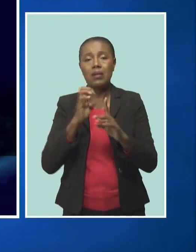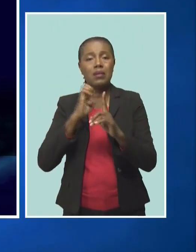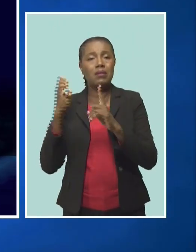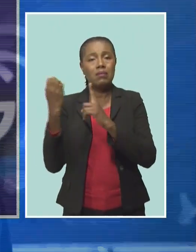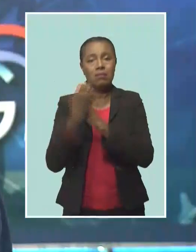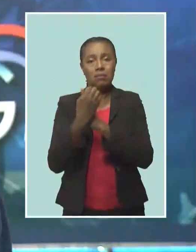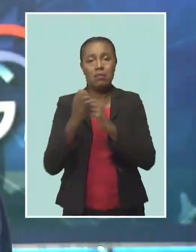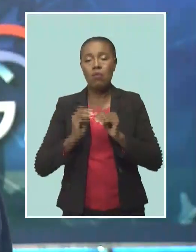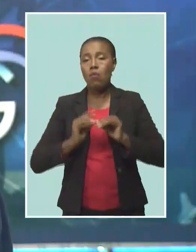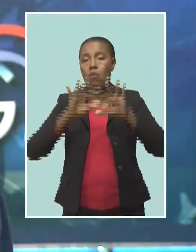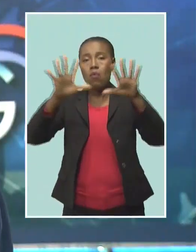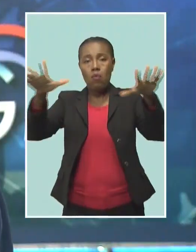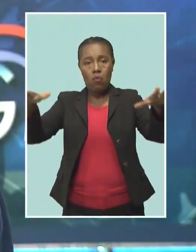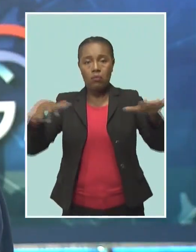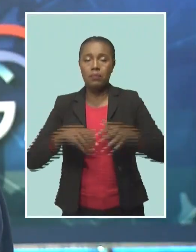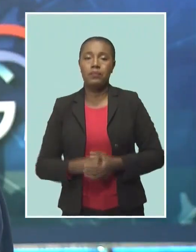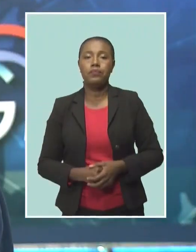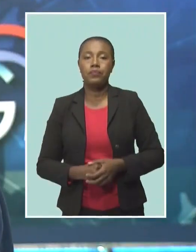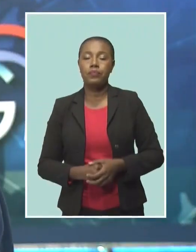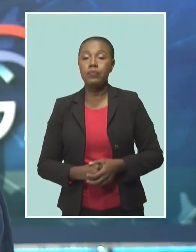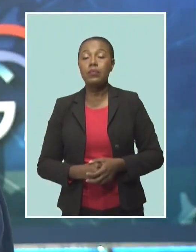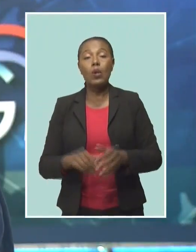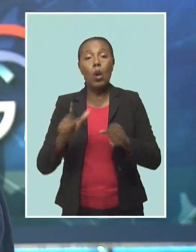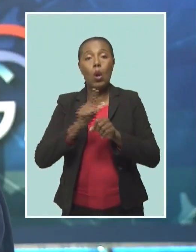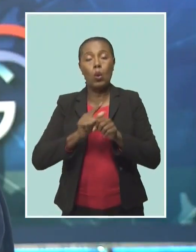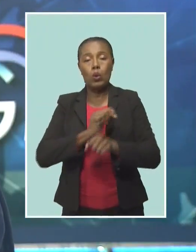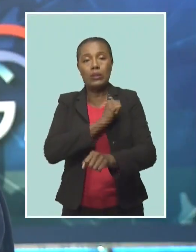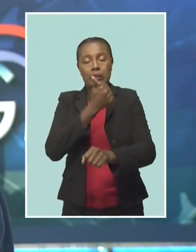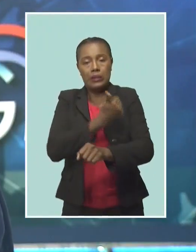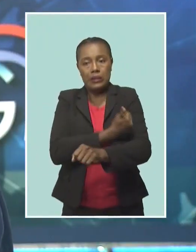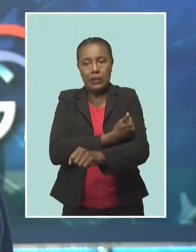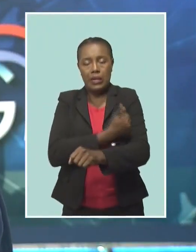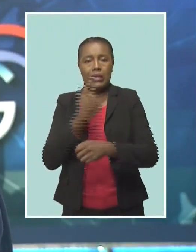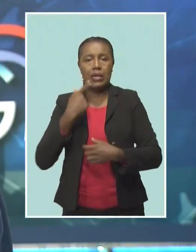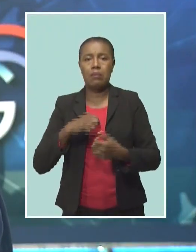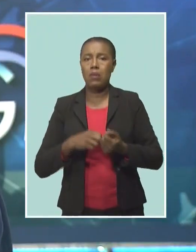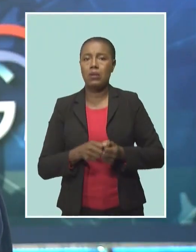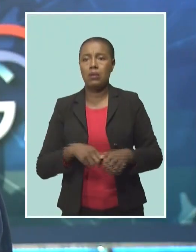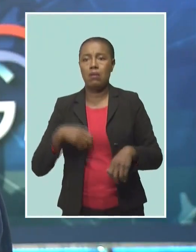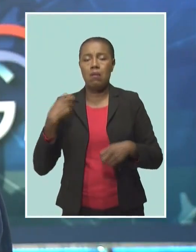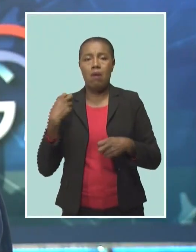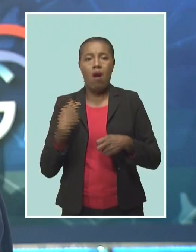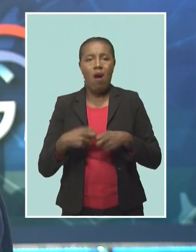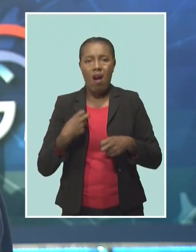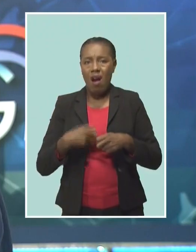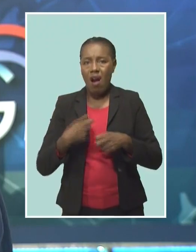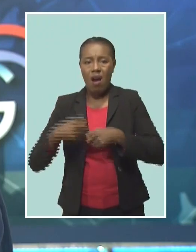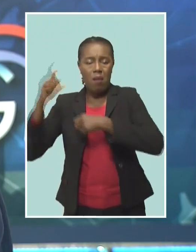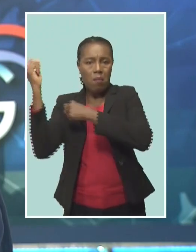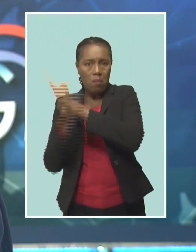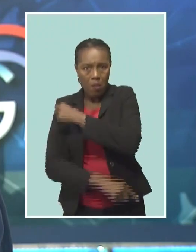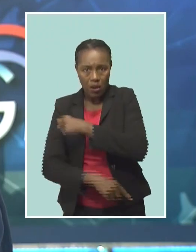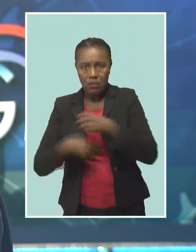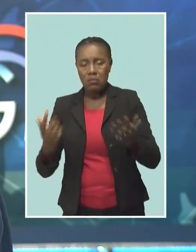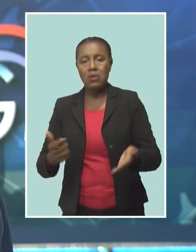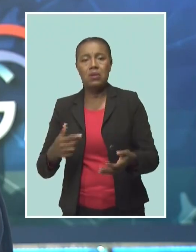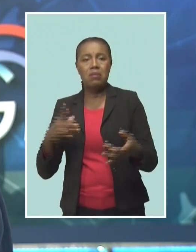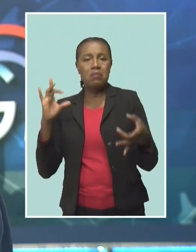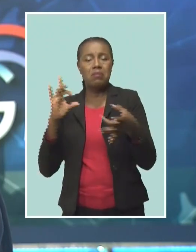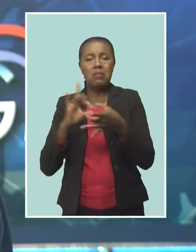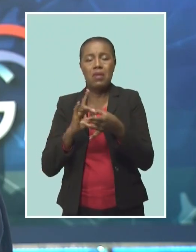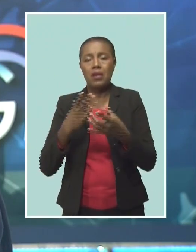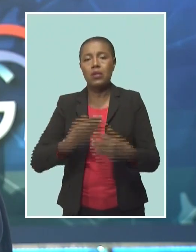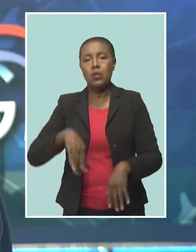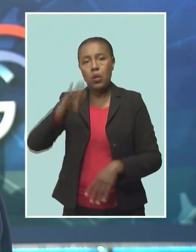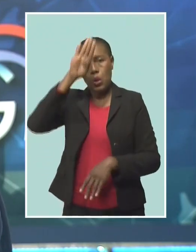environment. Local authorities are concerned about the tougher sanctions imposed by the United States targeting the